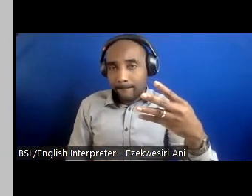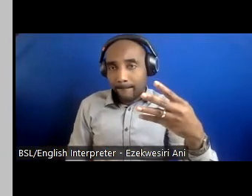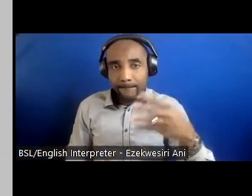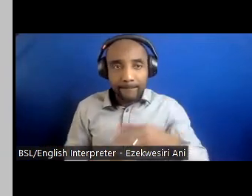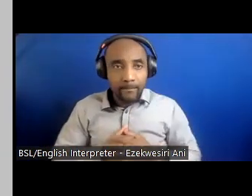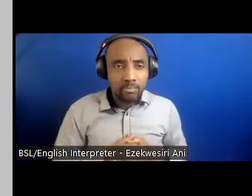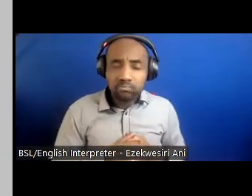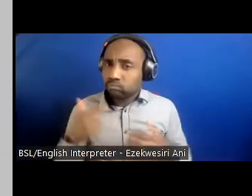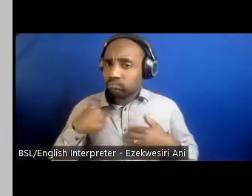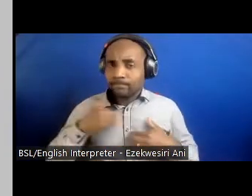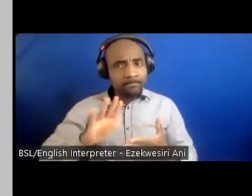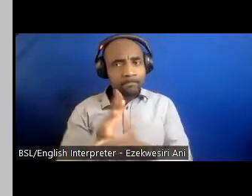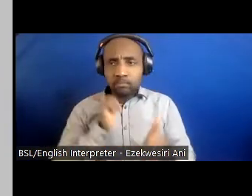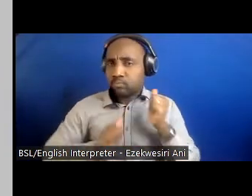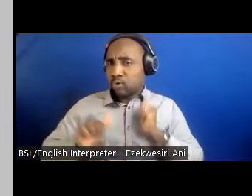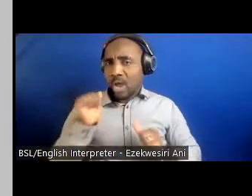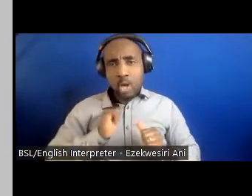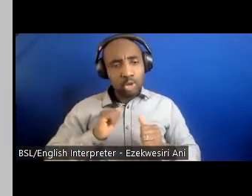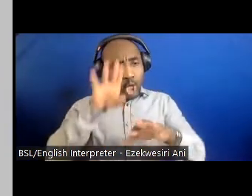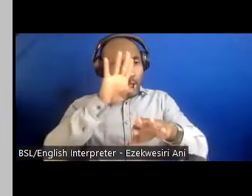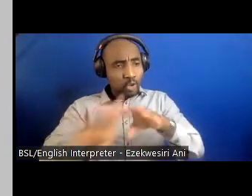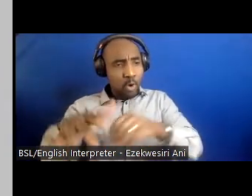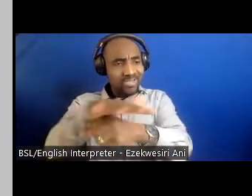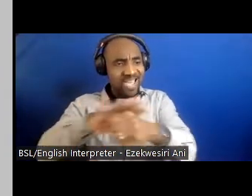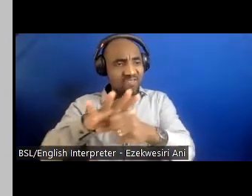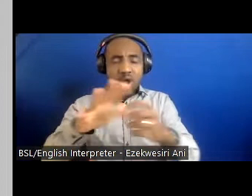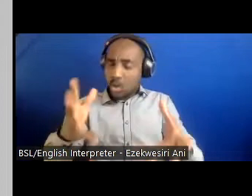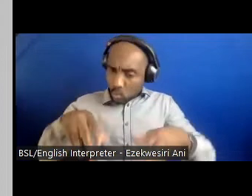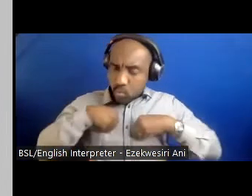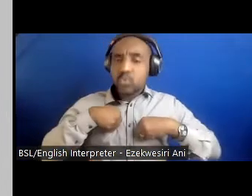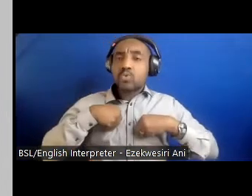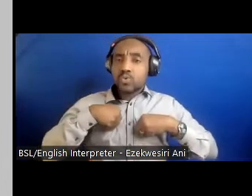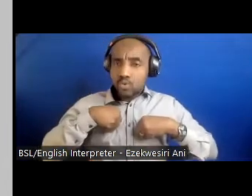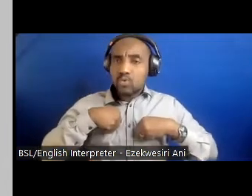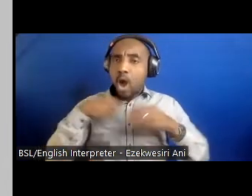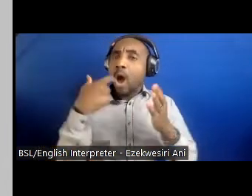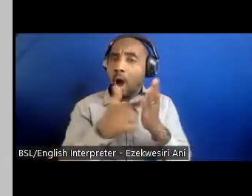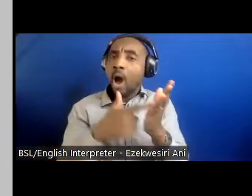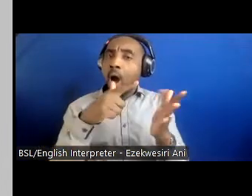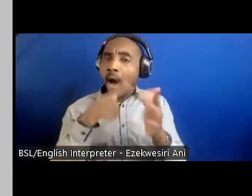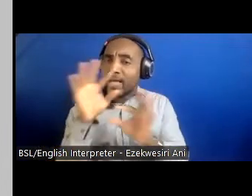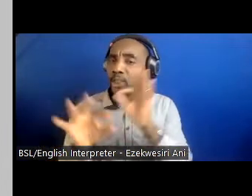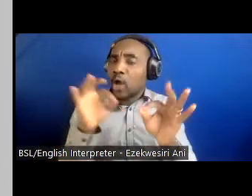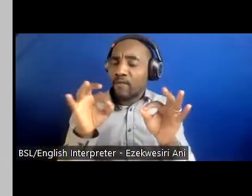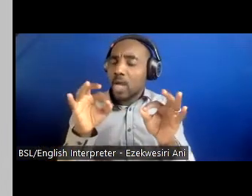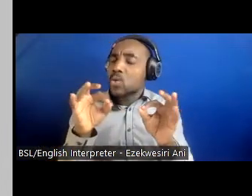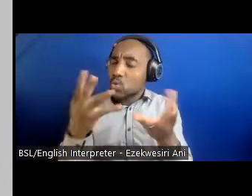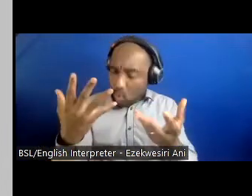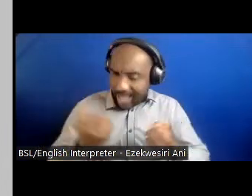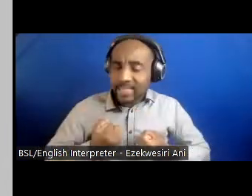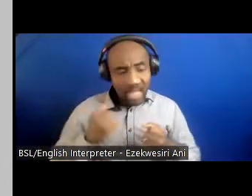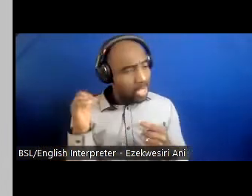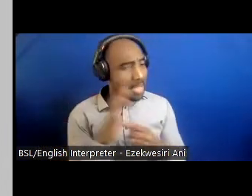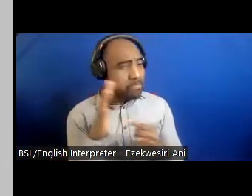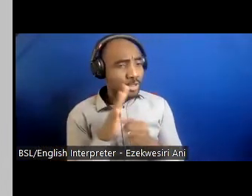I am very proud to say that the sports sector has embraced the Race Representation Index survey and have understood its importance for supporting NGBs